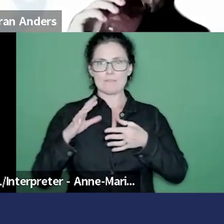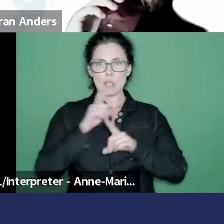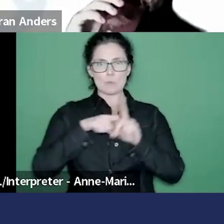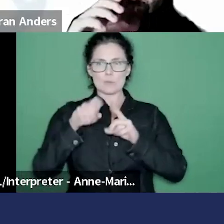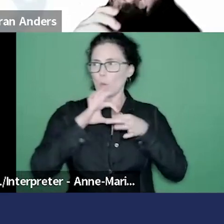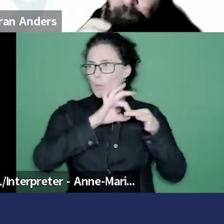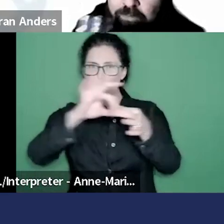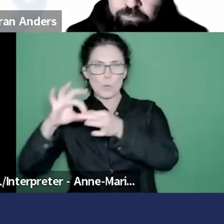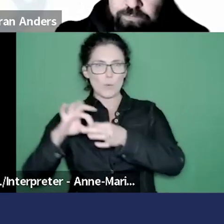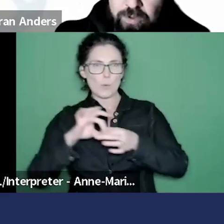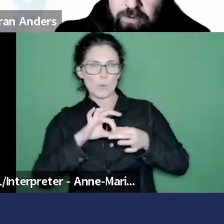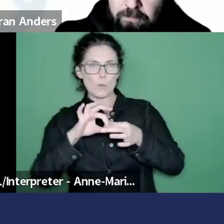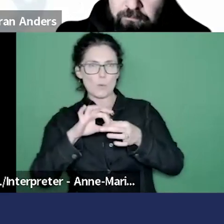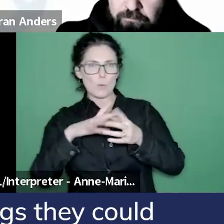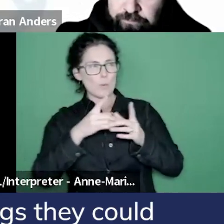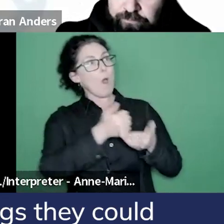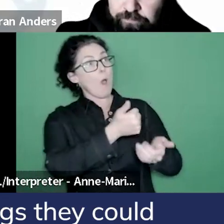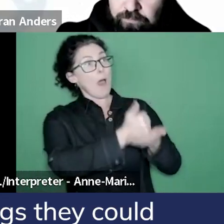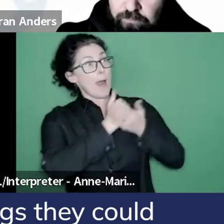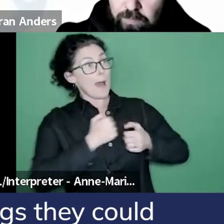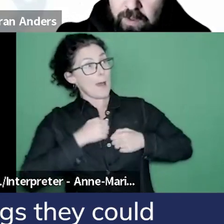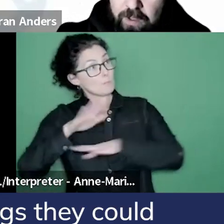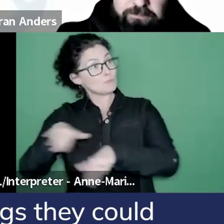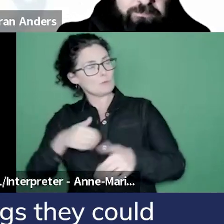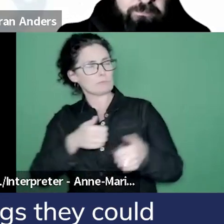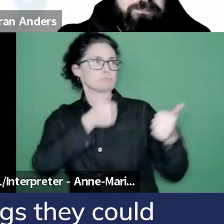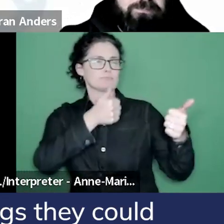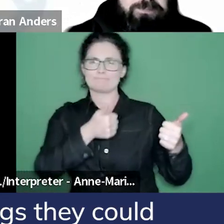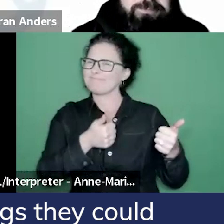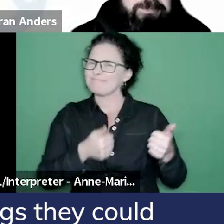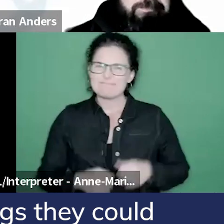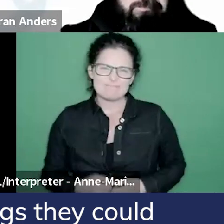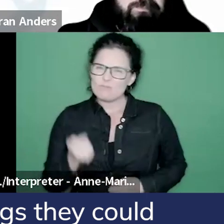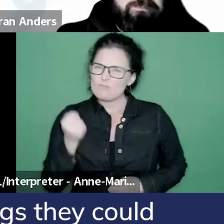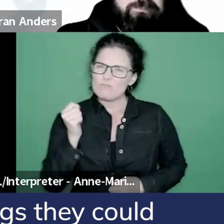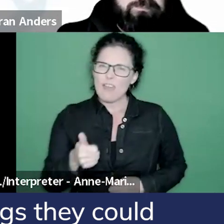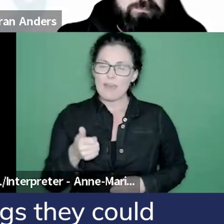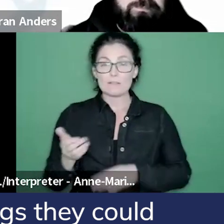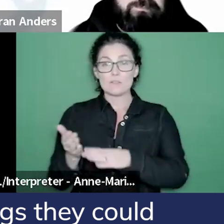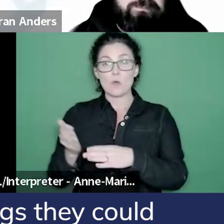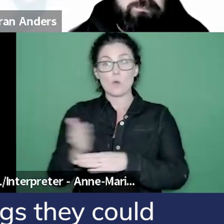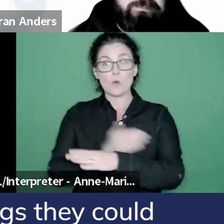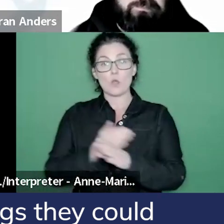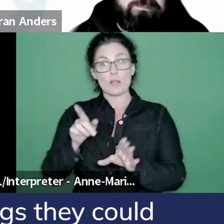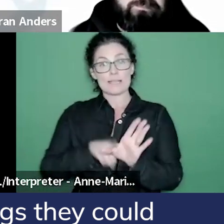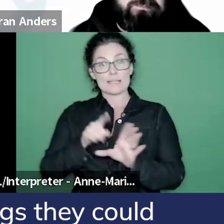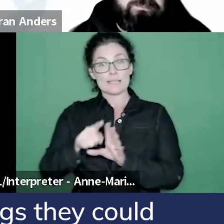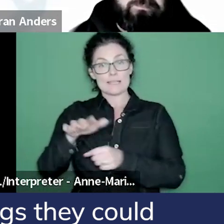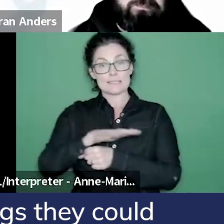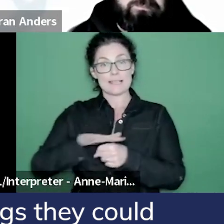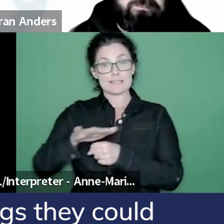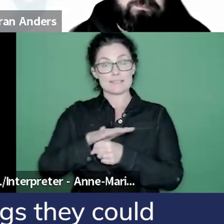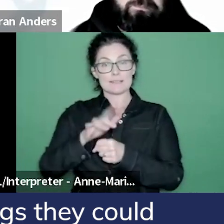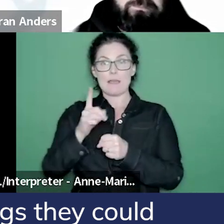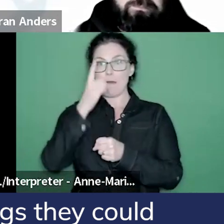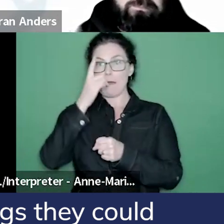communities that really help with families. So I think in terms of the early year settings, they could actually